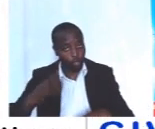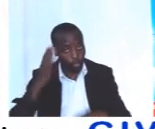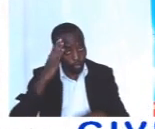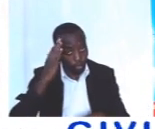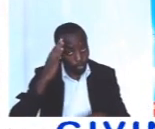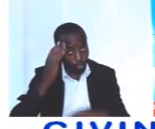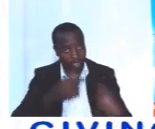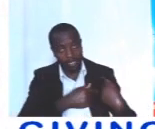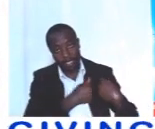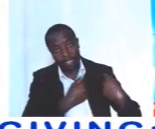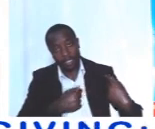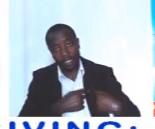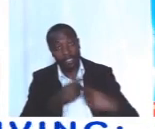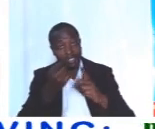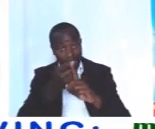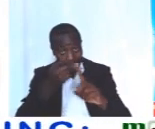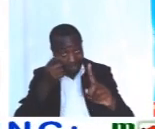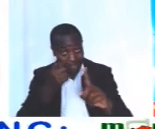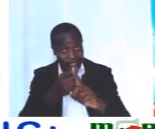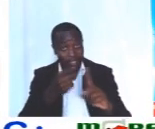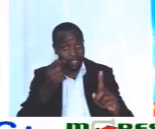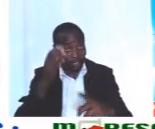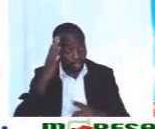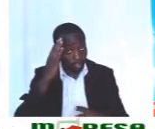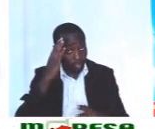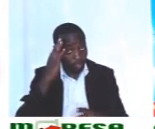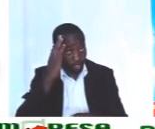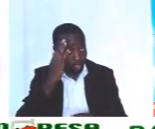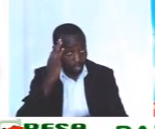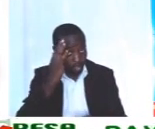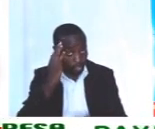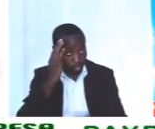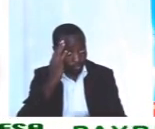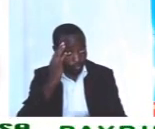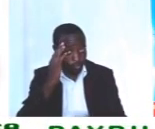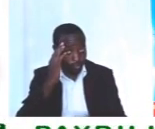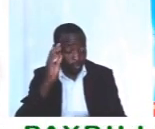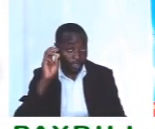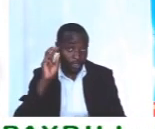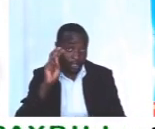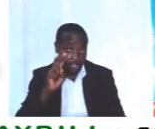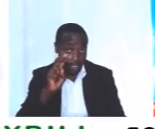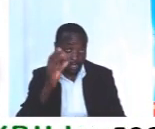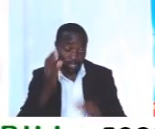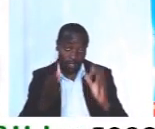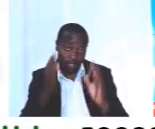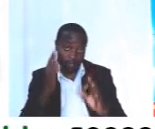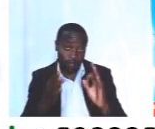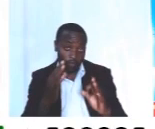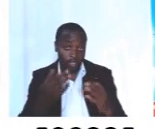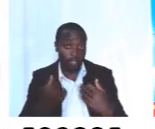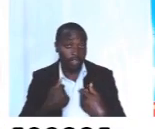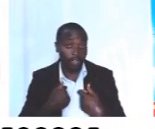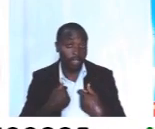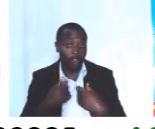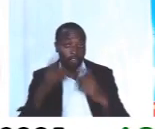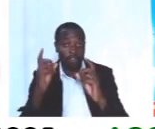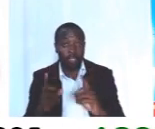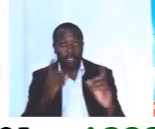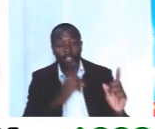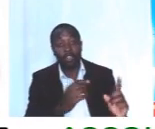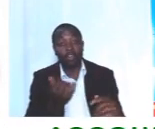me and know my anxious thoughts. See if there is any offensive way in me, and lead